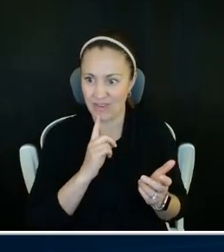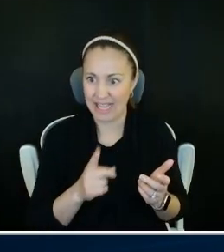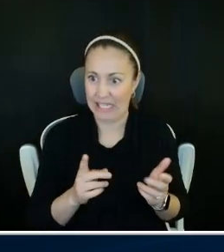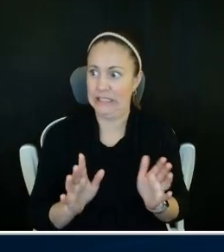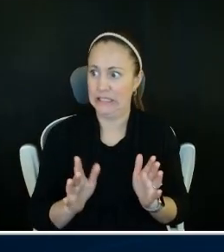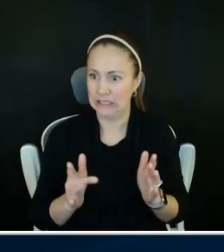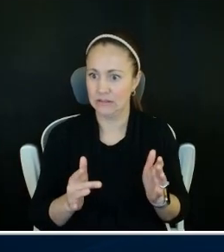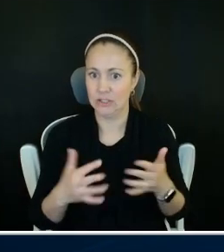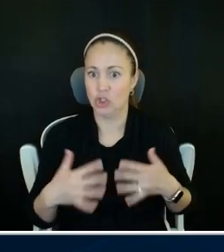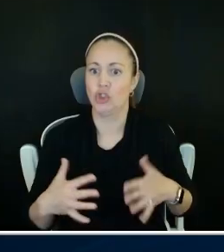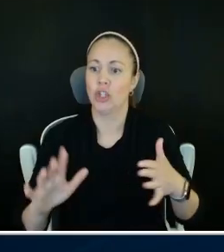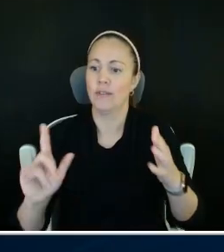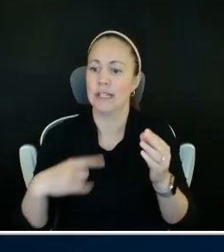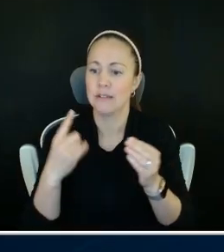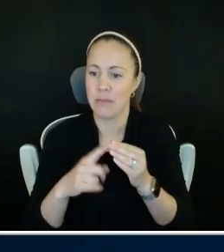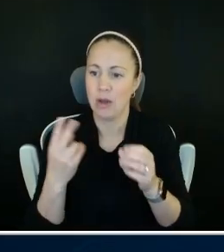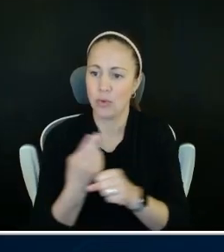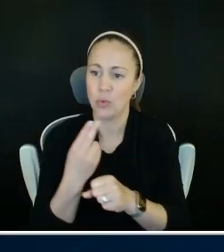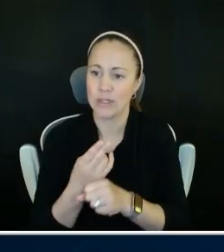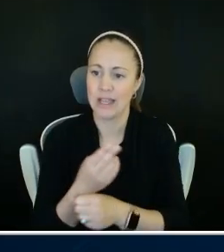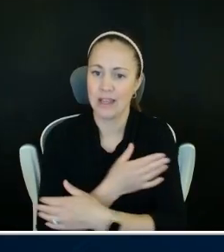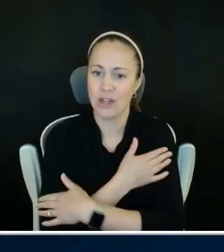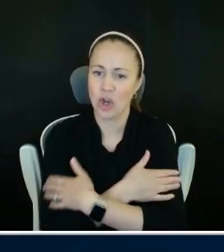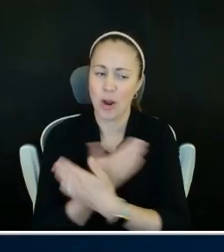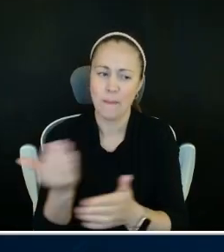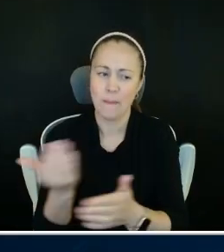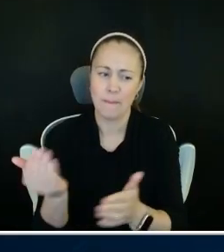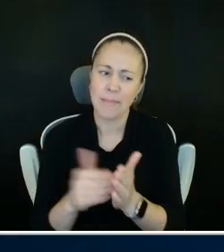sense? Was it hard to just let go and give it your all?